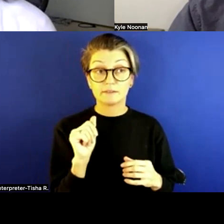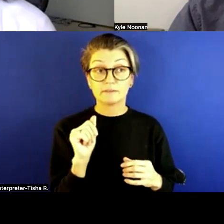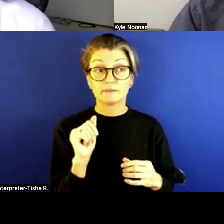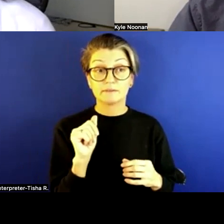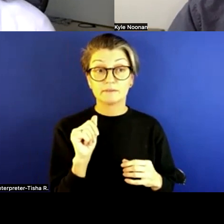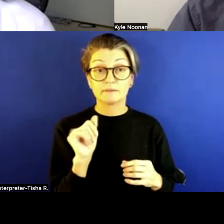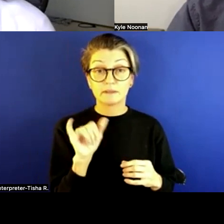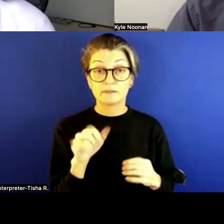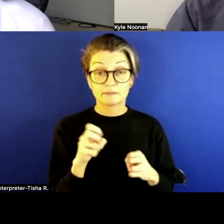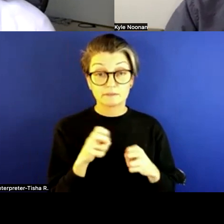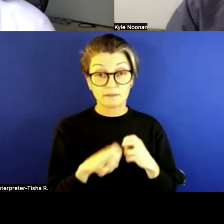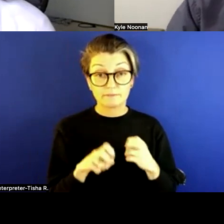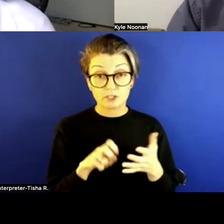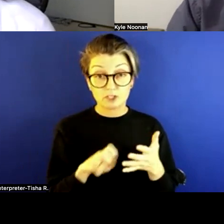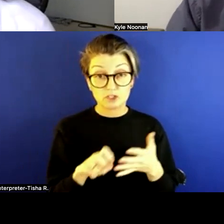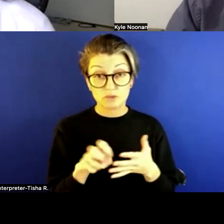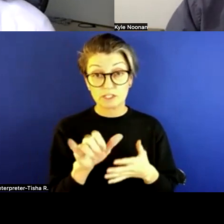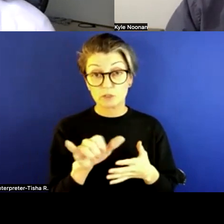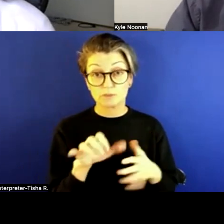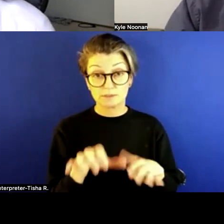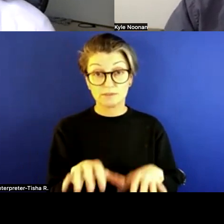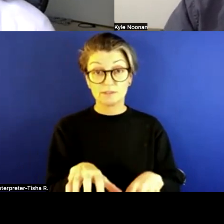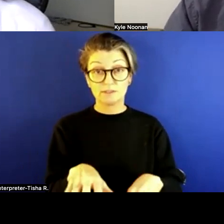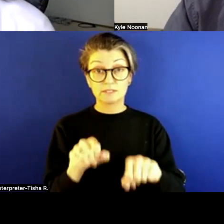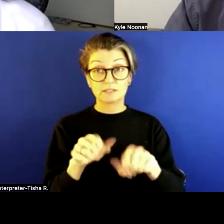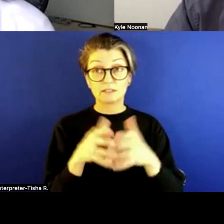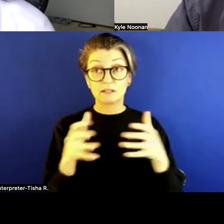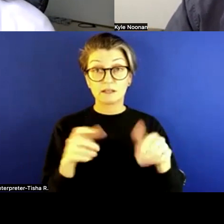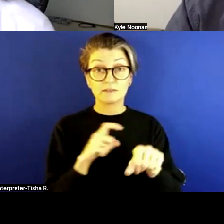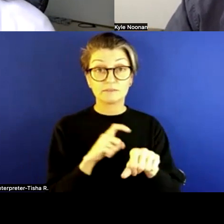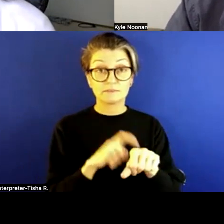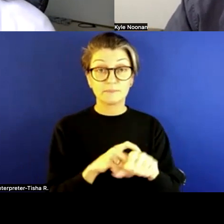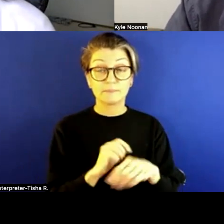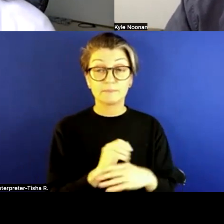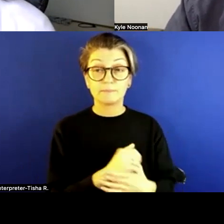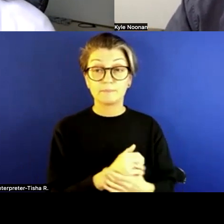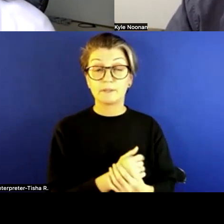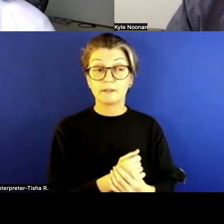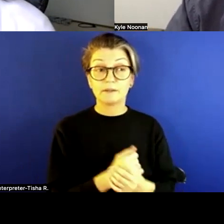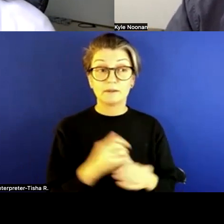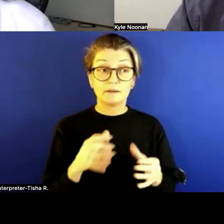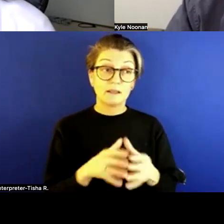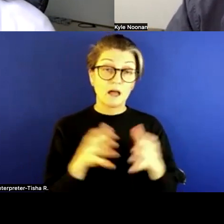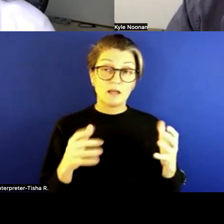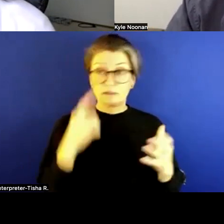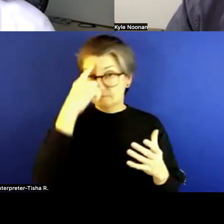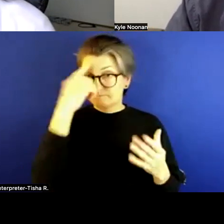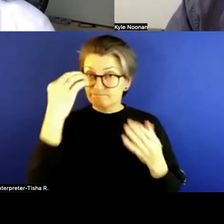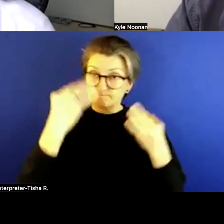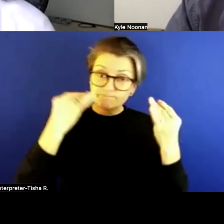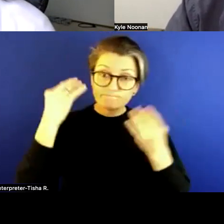tough journey, and it takes a lot of time and a lot of reflection and